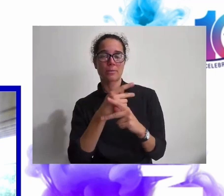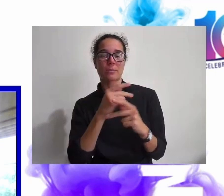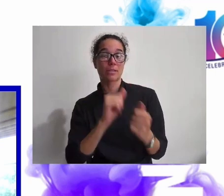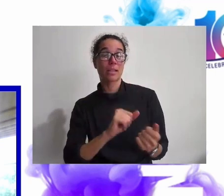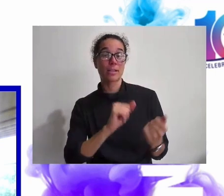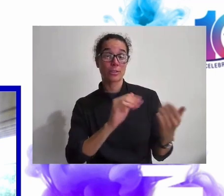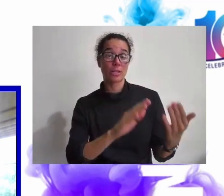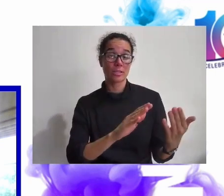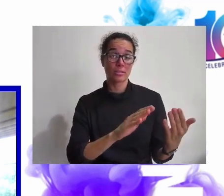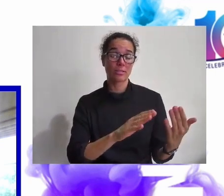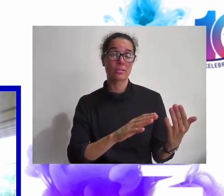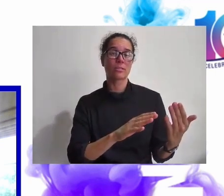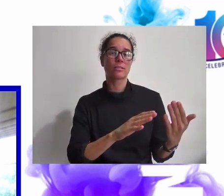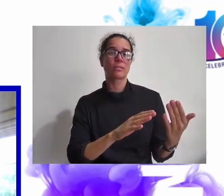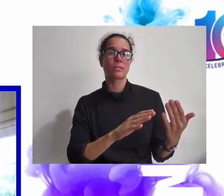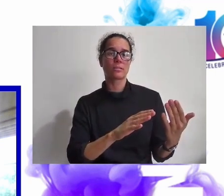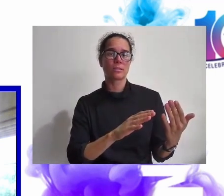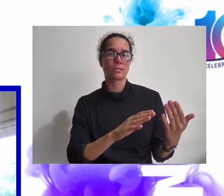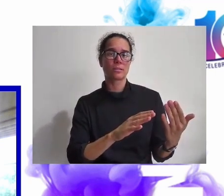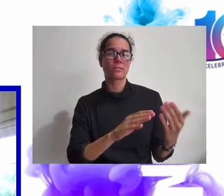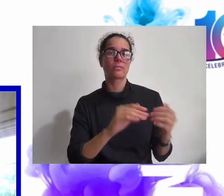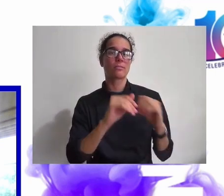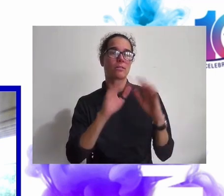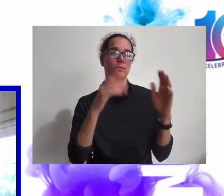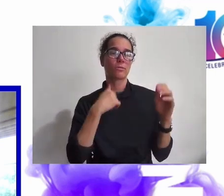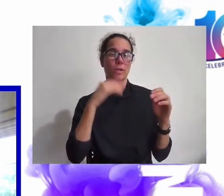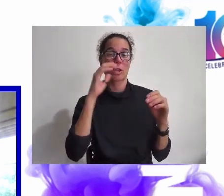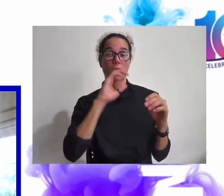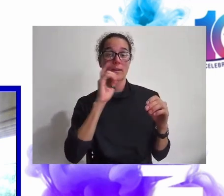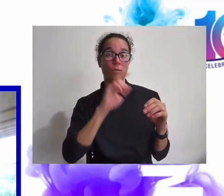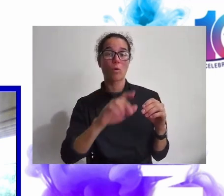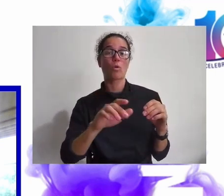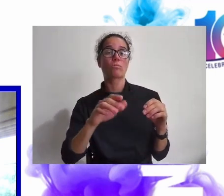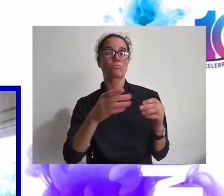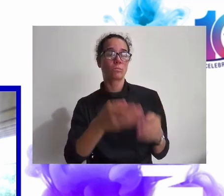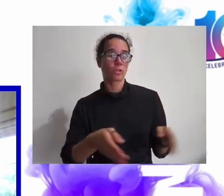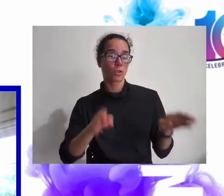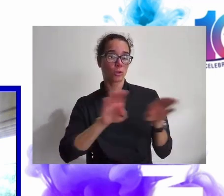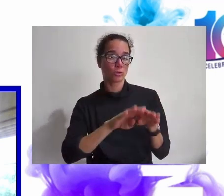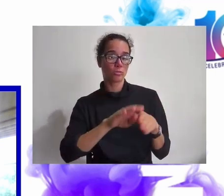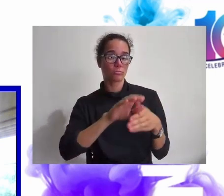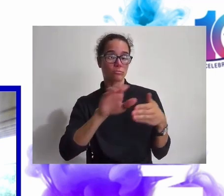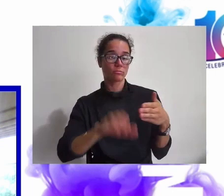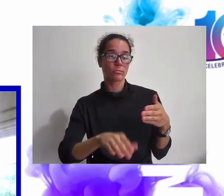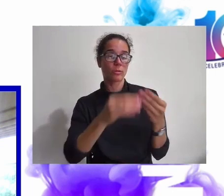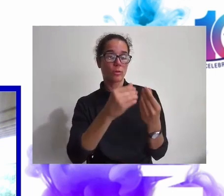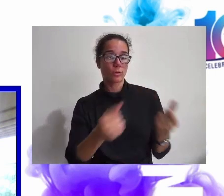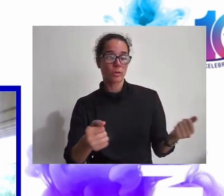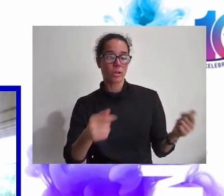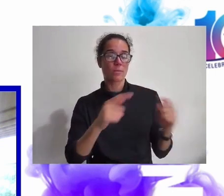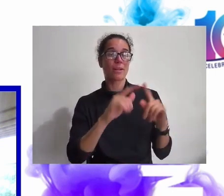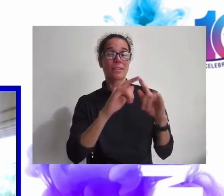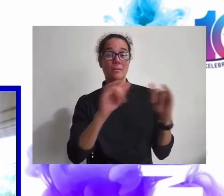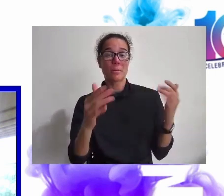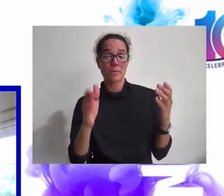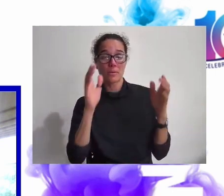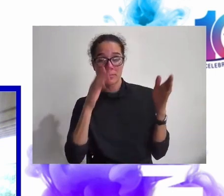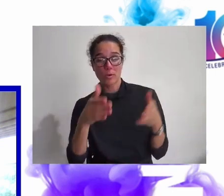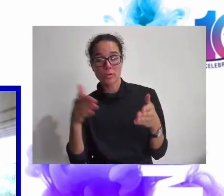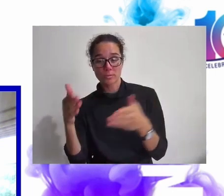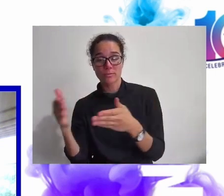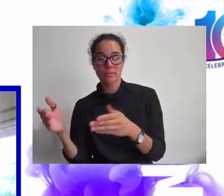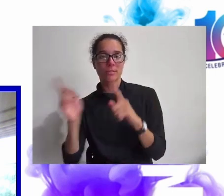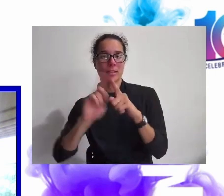working towards inclusion, but then we also know that we might need to focus on different aspects, right? Because we have